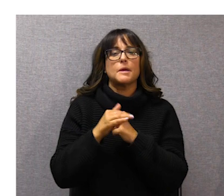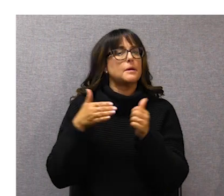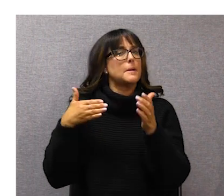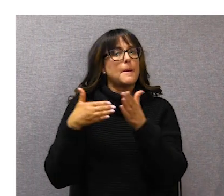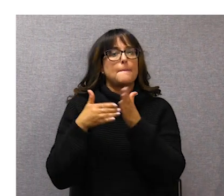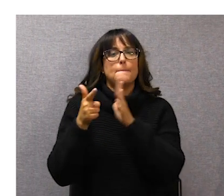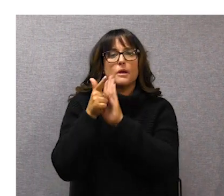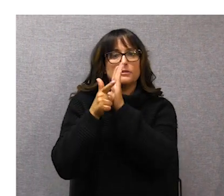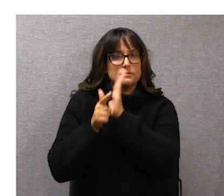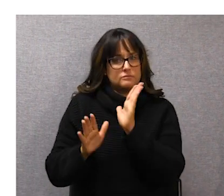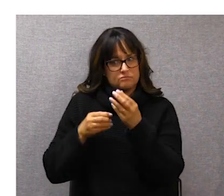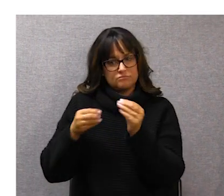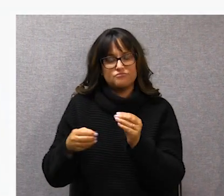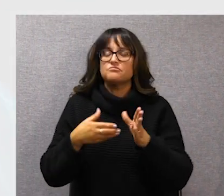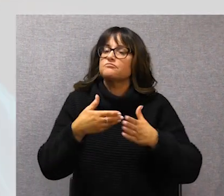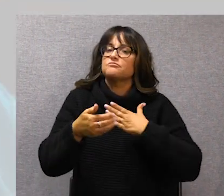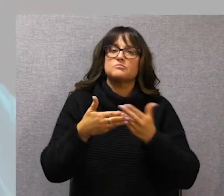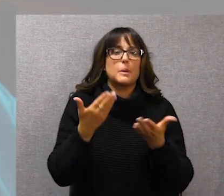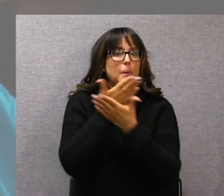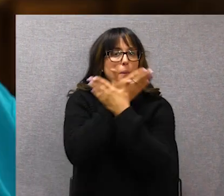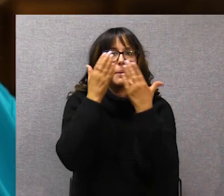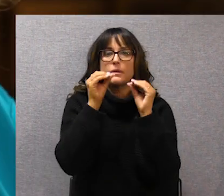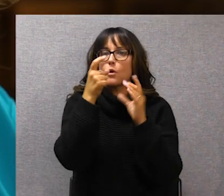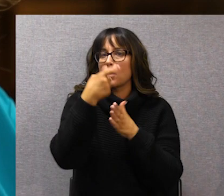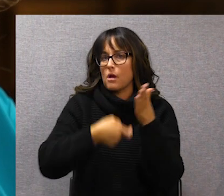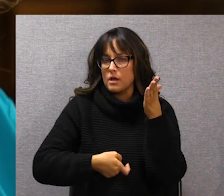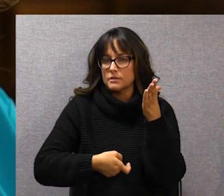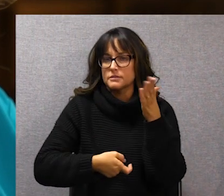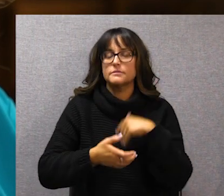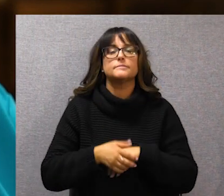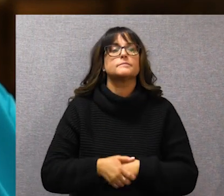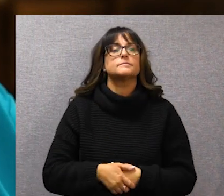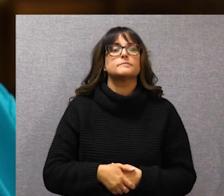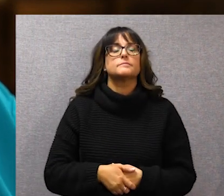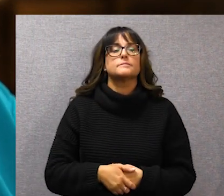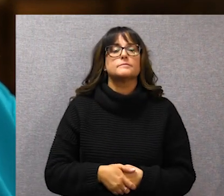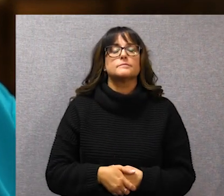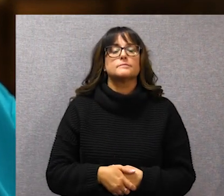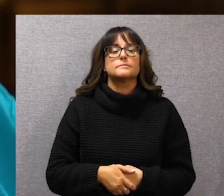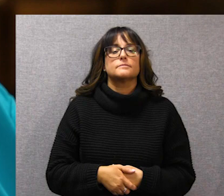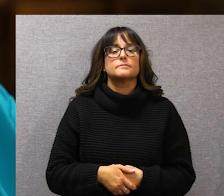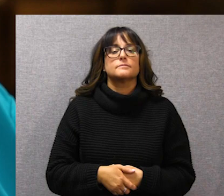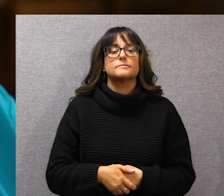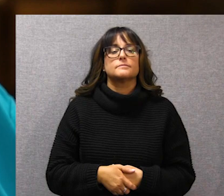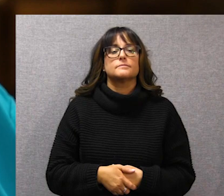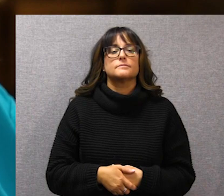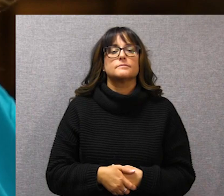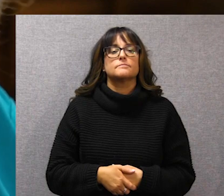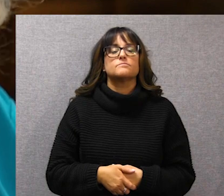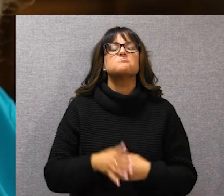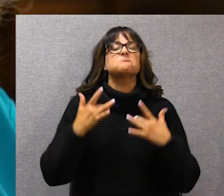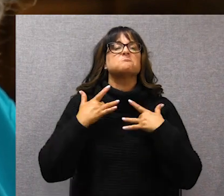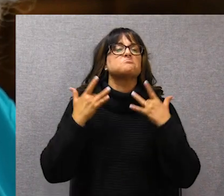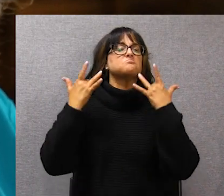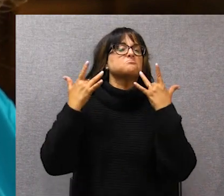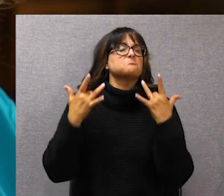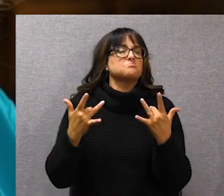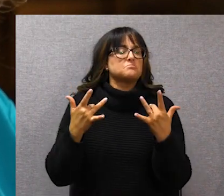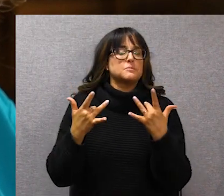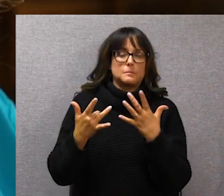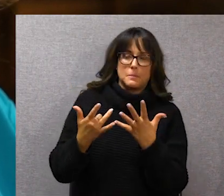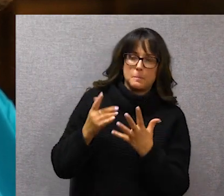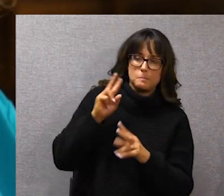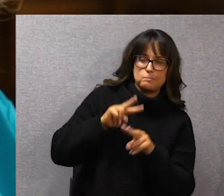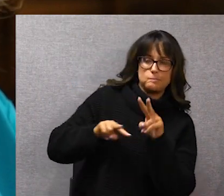within a prosecutor's office. We always wait to see what format the defense is going to take